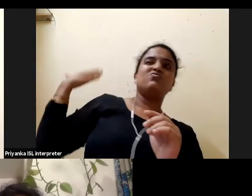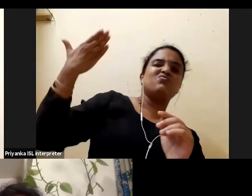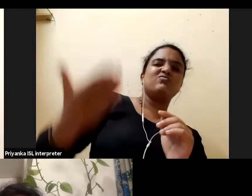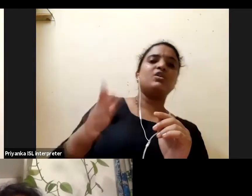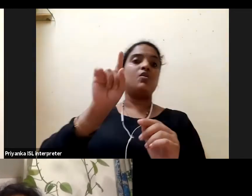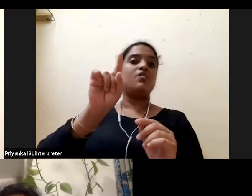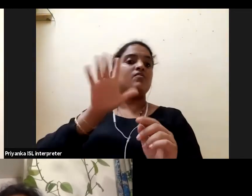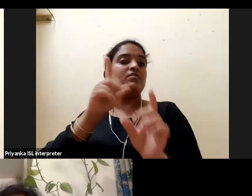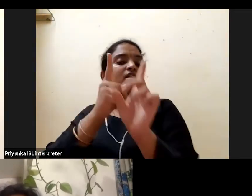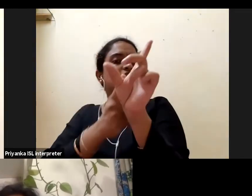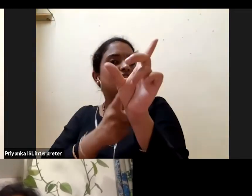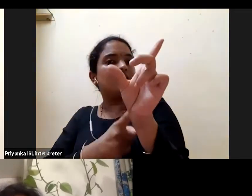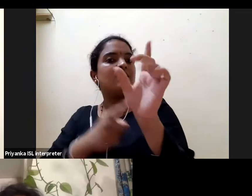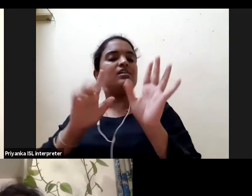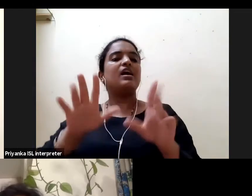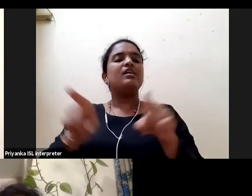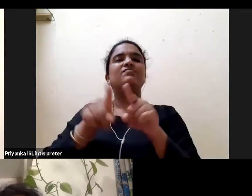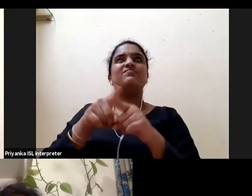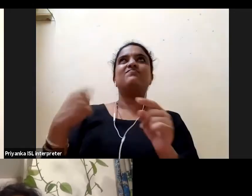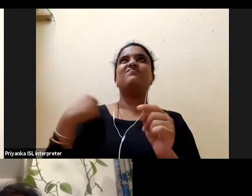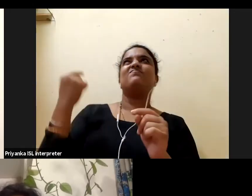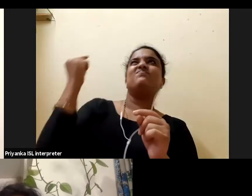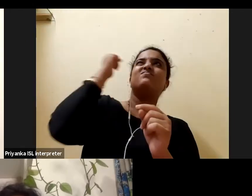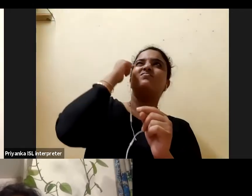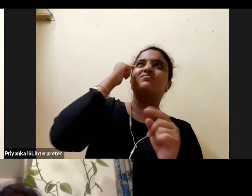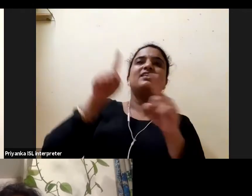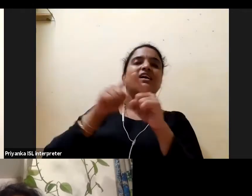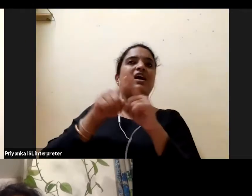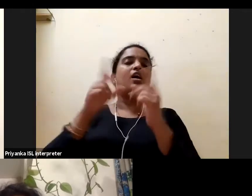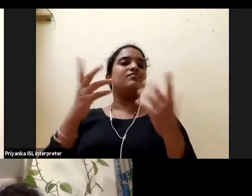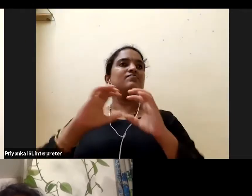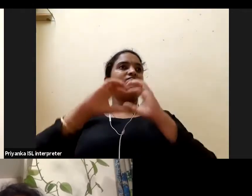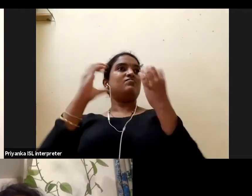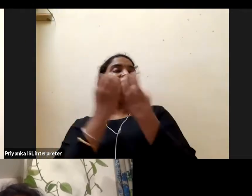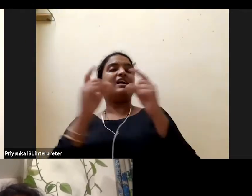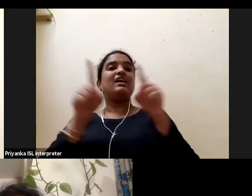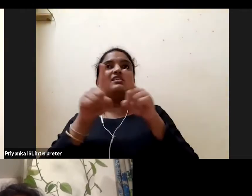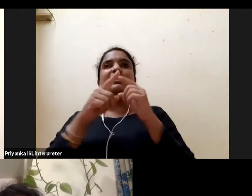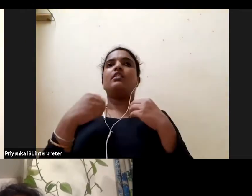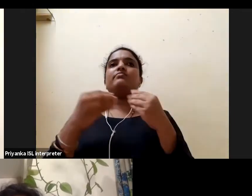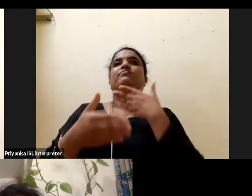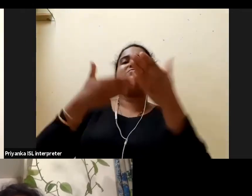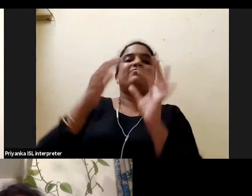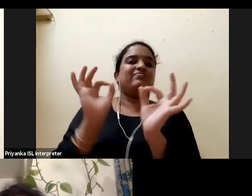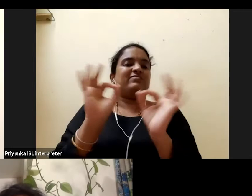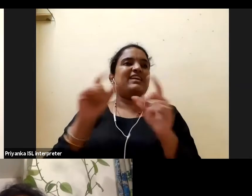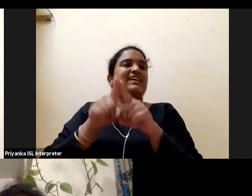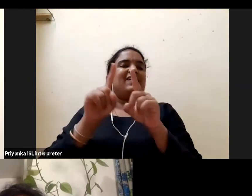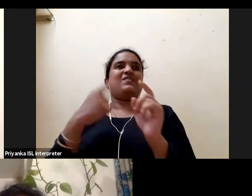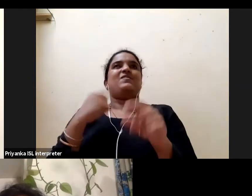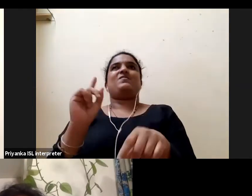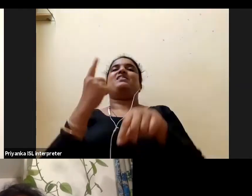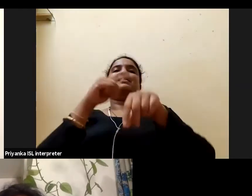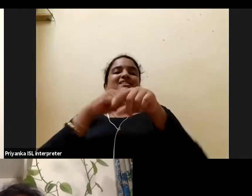I have never taught or done a masterclass on food writing. So it was pretty insightful